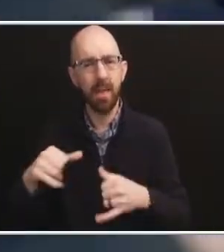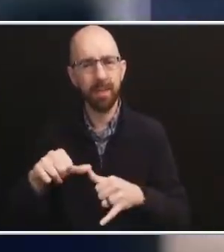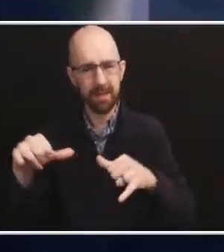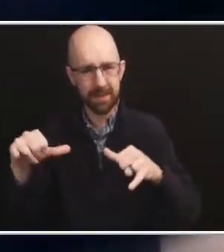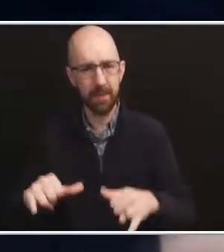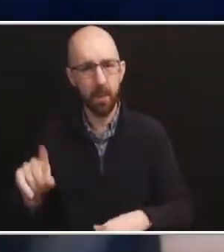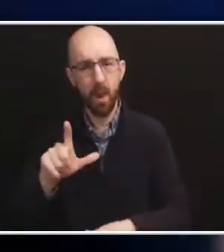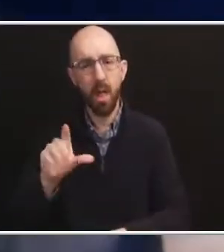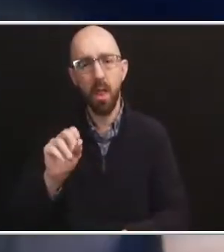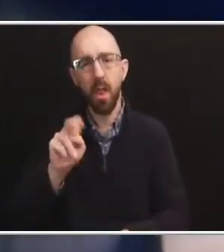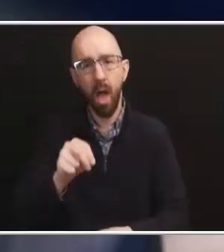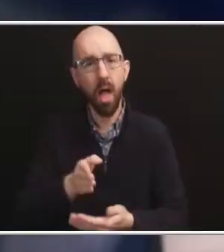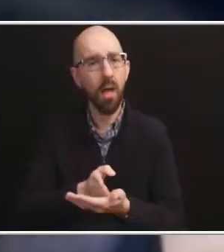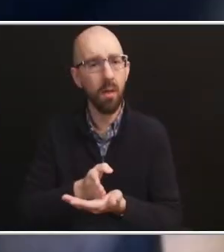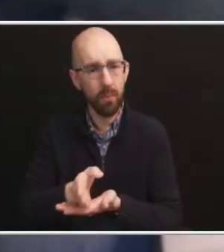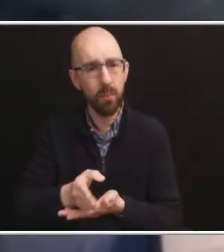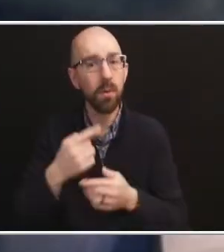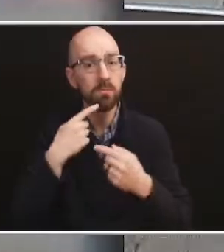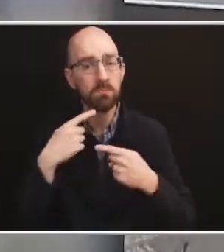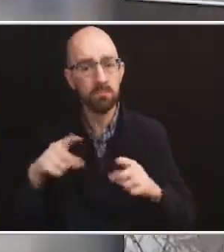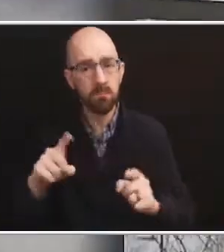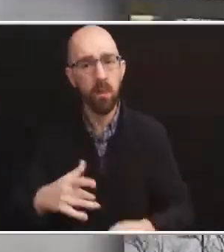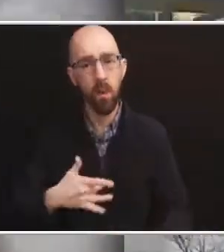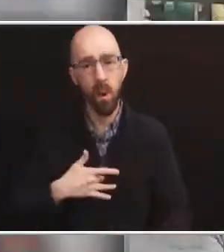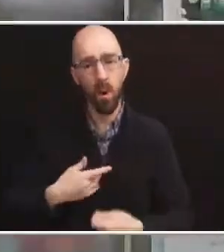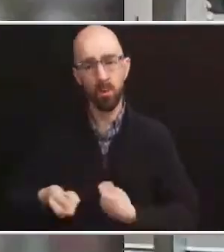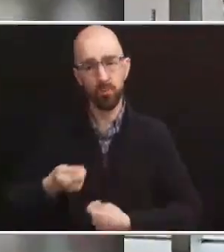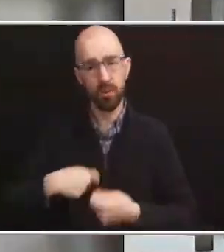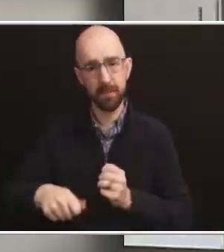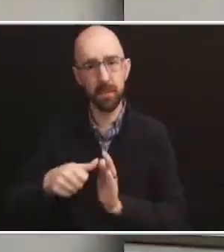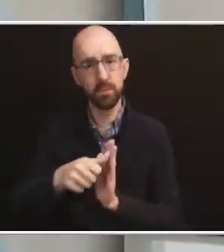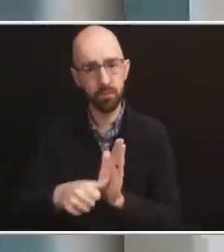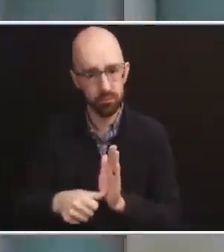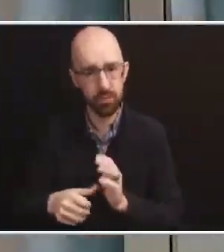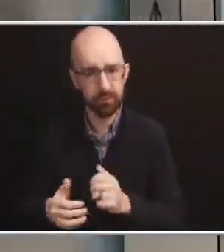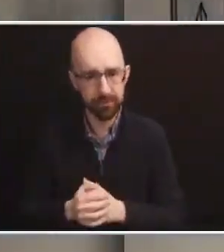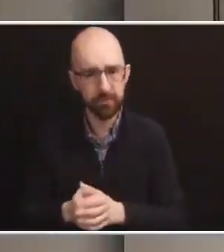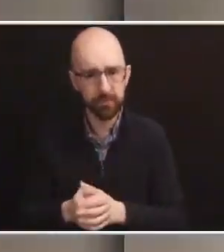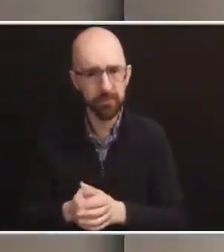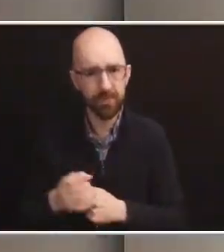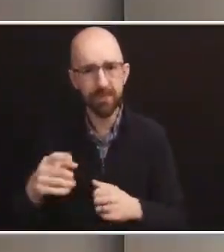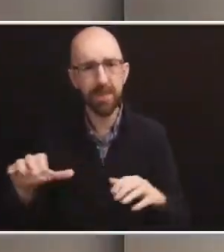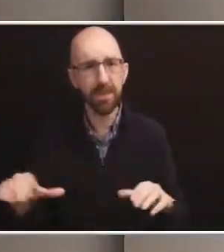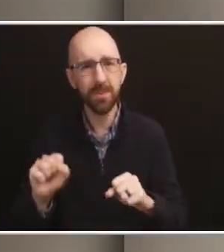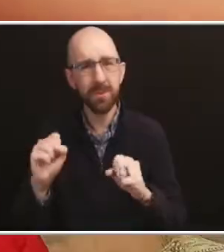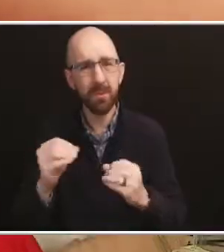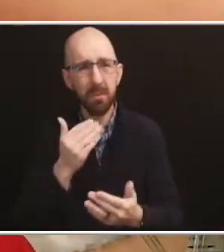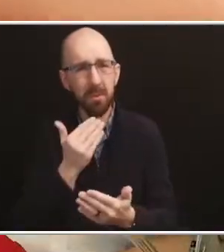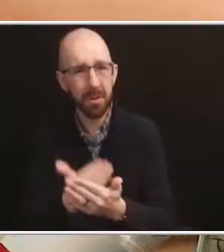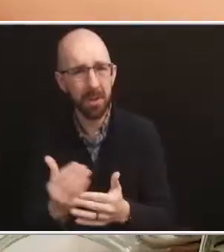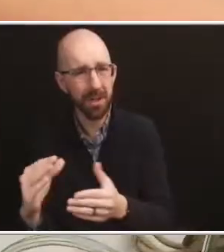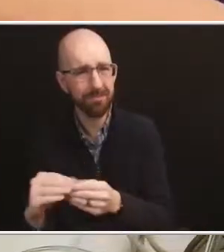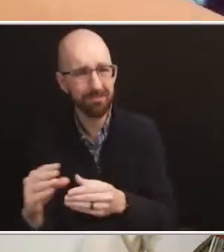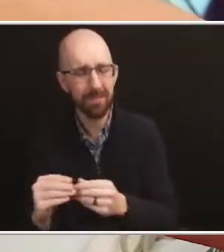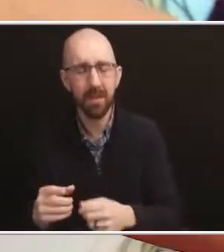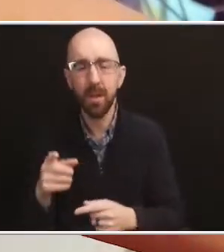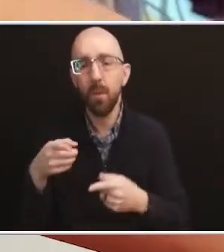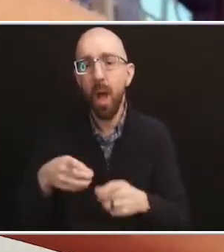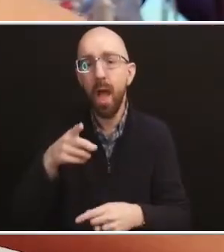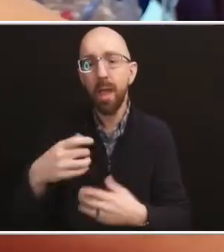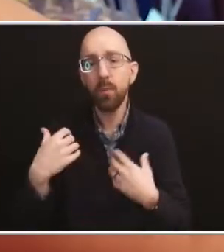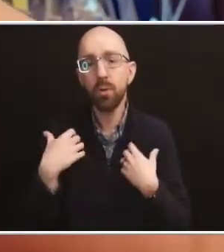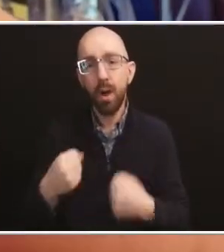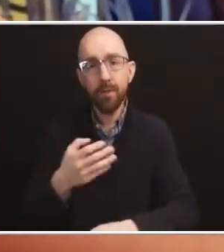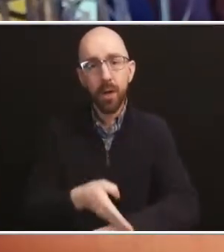Lon underwent a successful heart transplant surgery. You're doing so good. But while Lon was recovering, Dawn, who